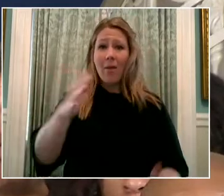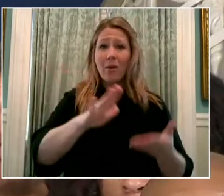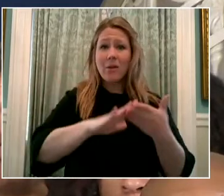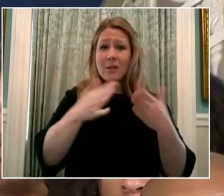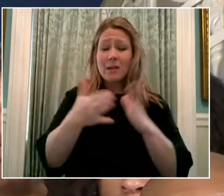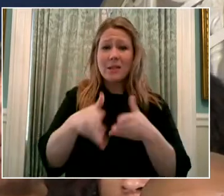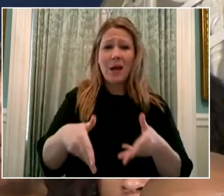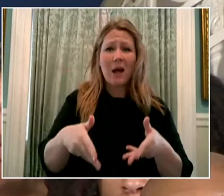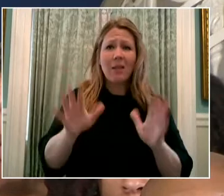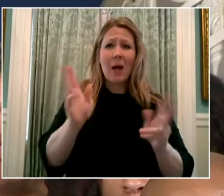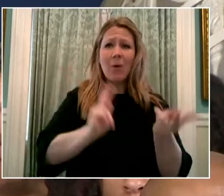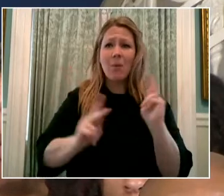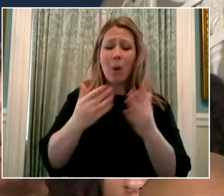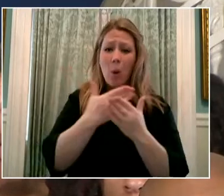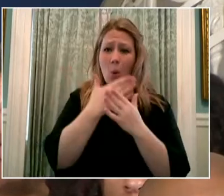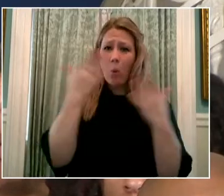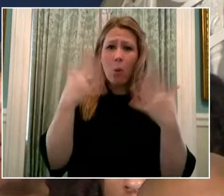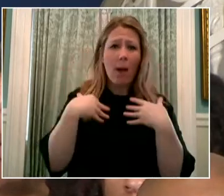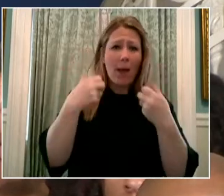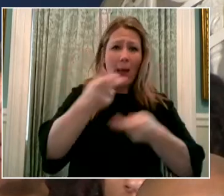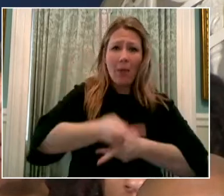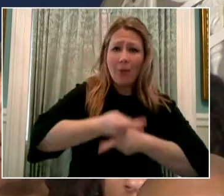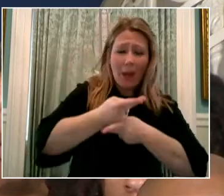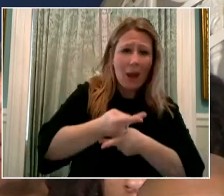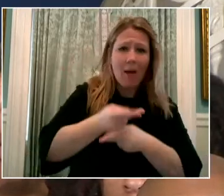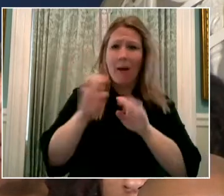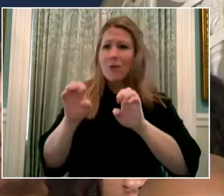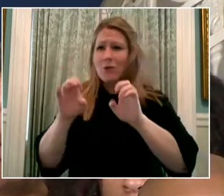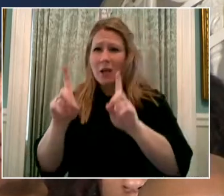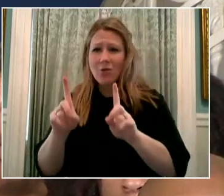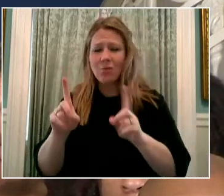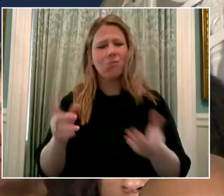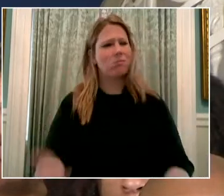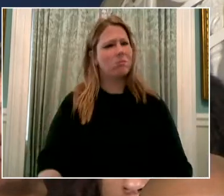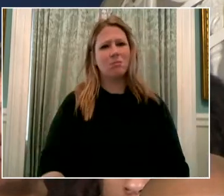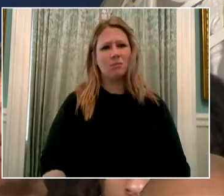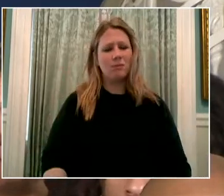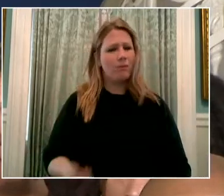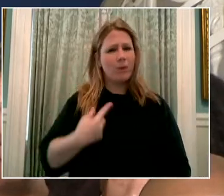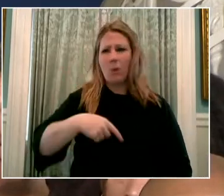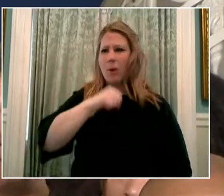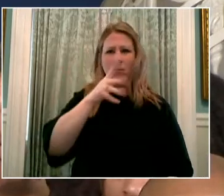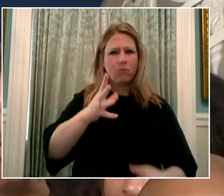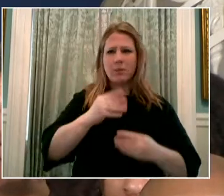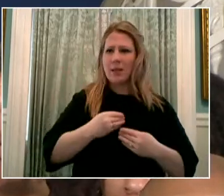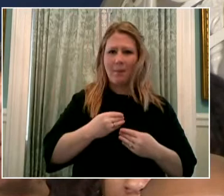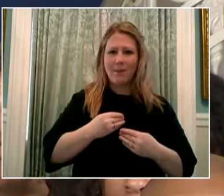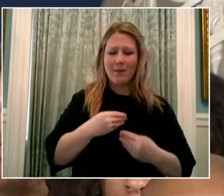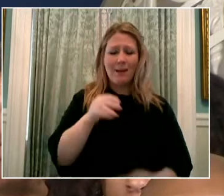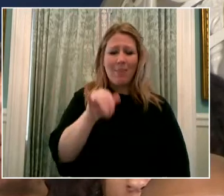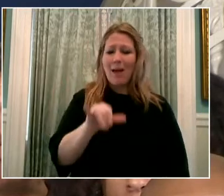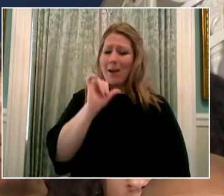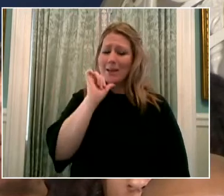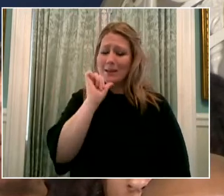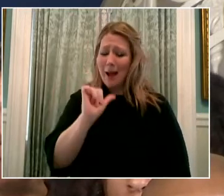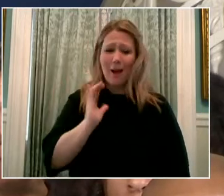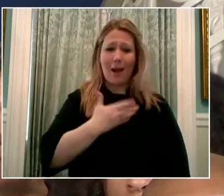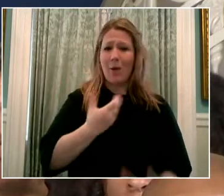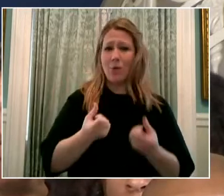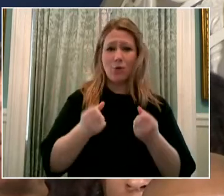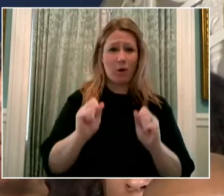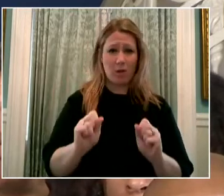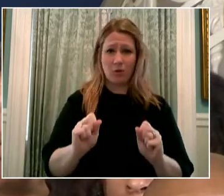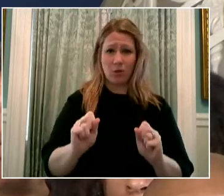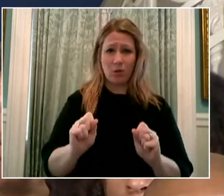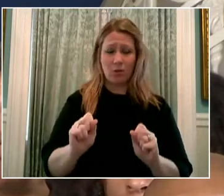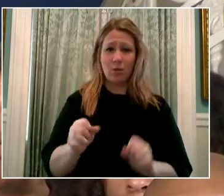be our national strategy to a national crisis, which is why we are here to say we cannot do this alone and